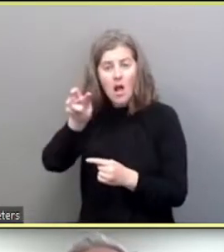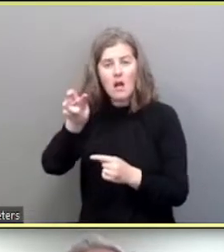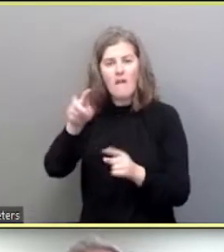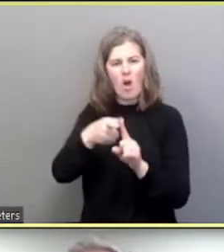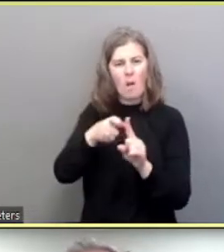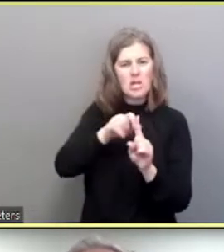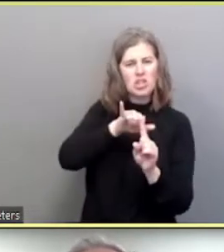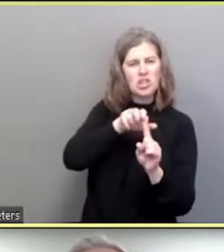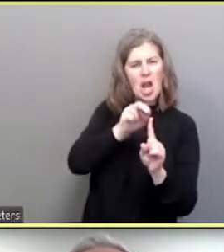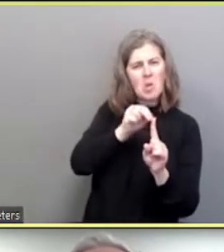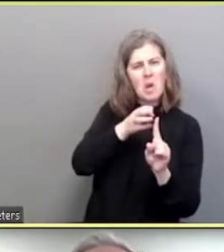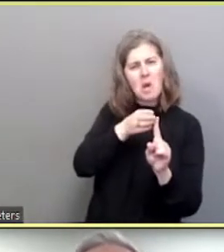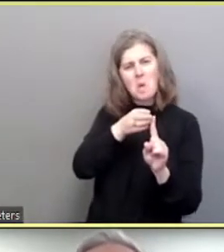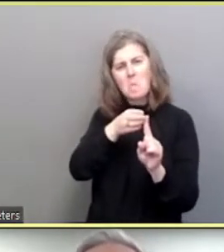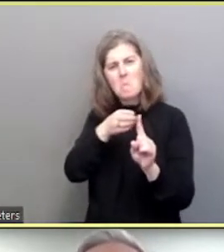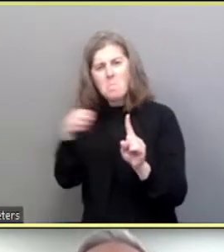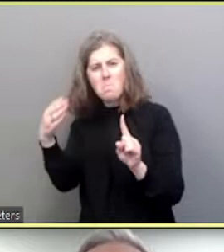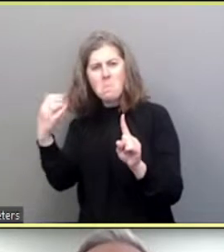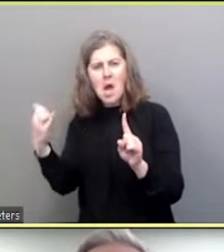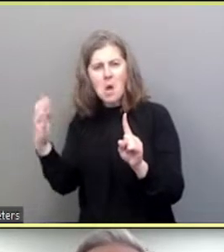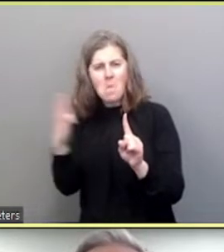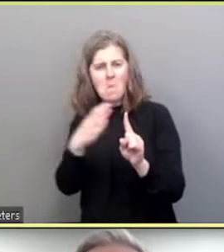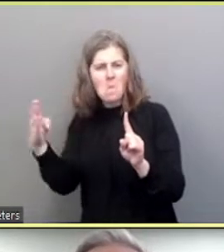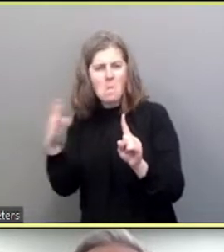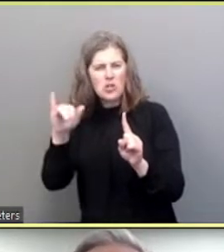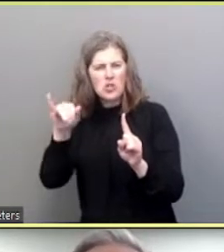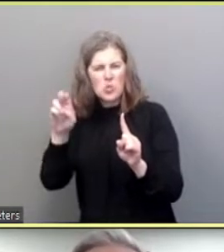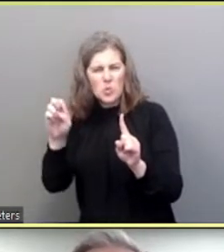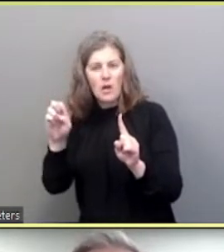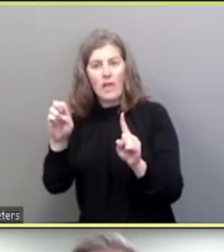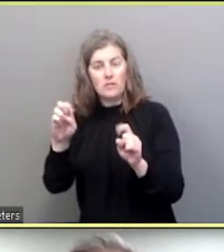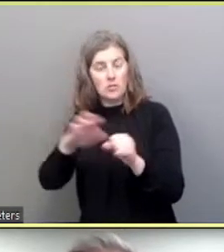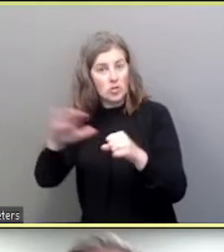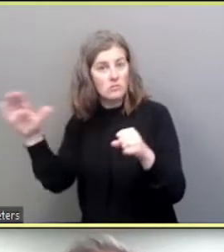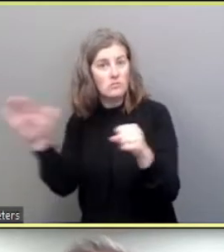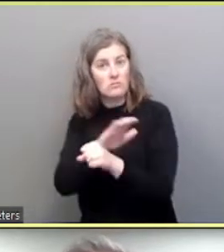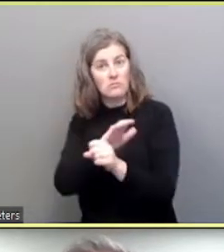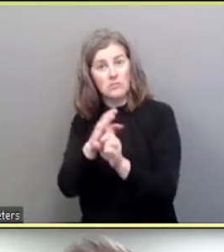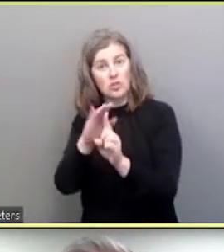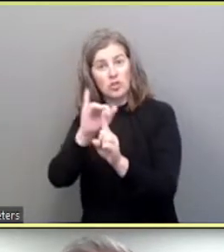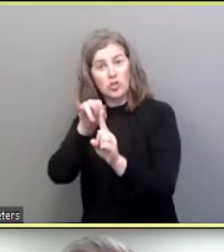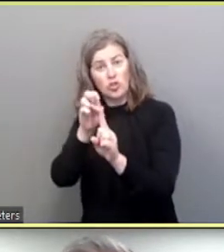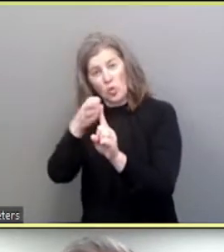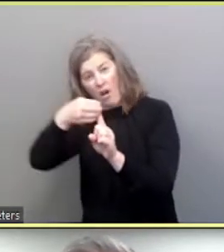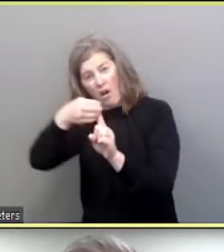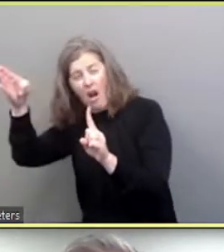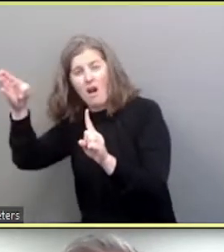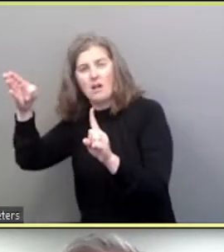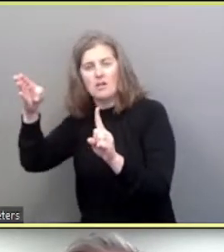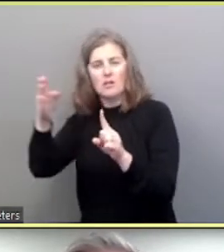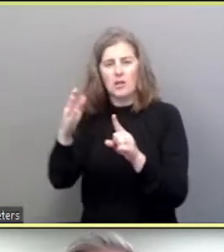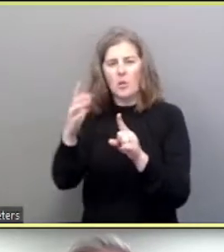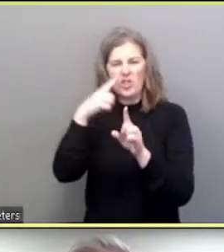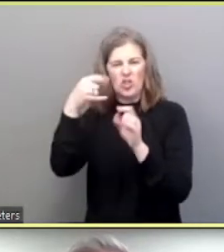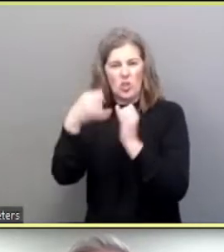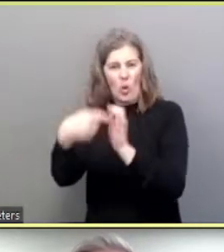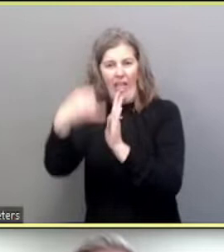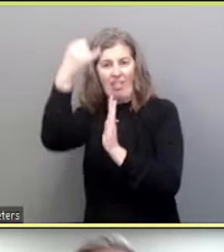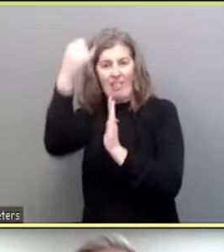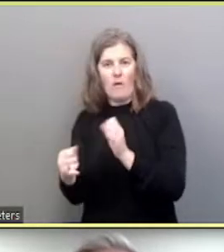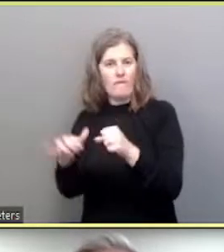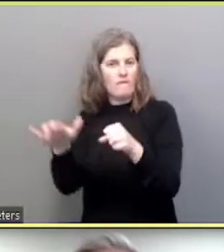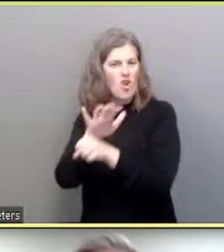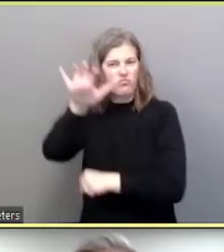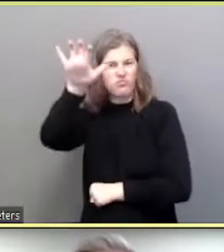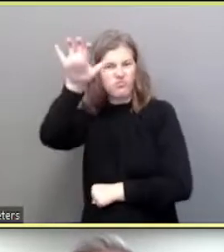January to late June, and then all of a sudden, and Brianna, we practiced this, we'll show you a line, a